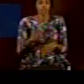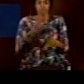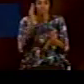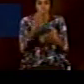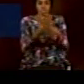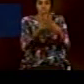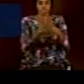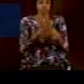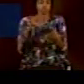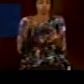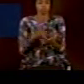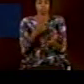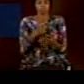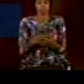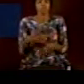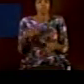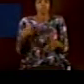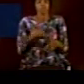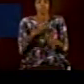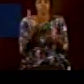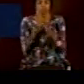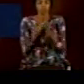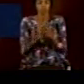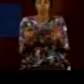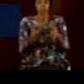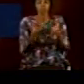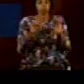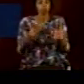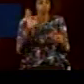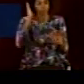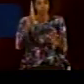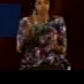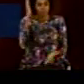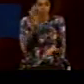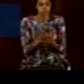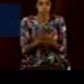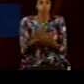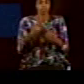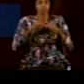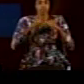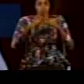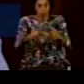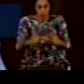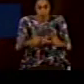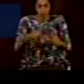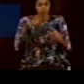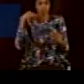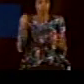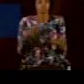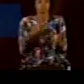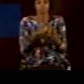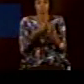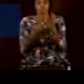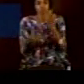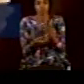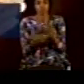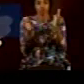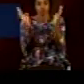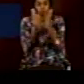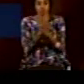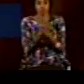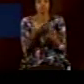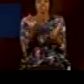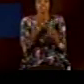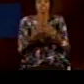the continuation of this global crusade. Let's call upon the name of the Lord. That God's power will fall in vengeance and